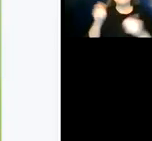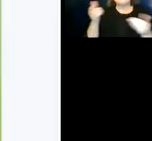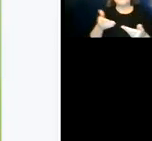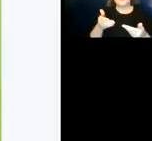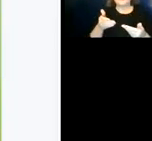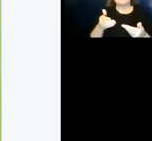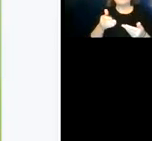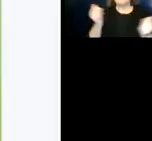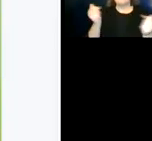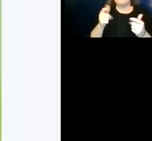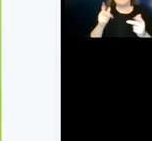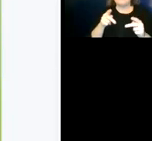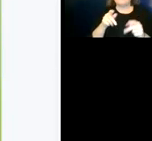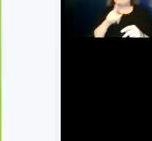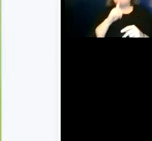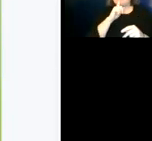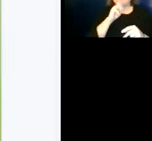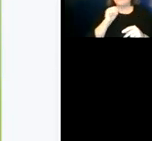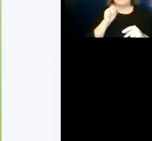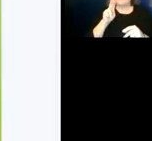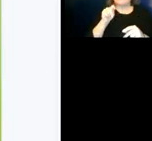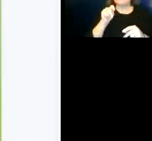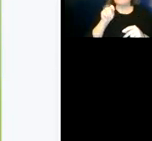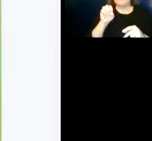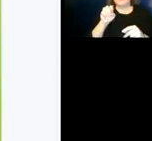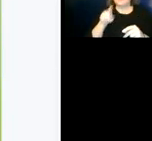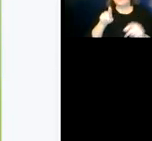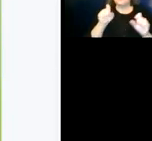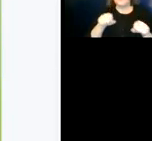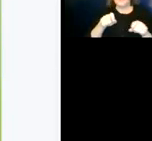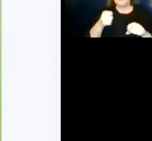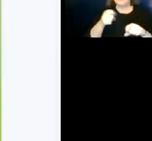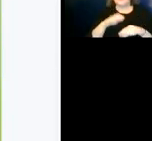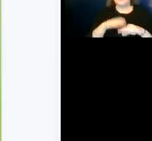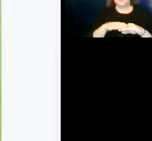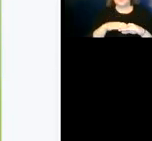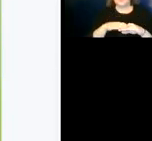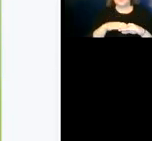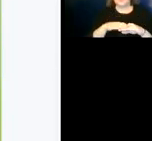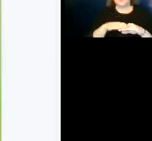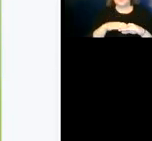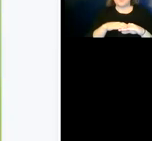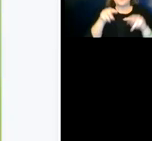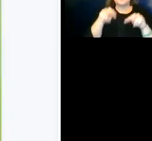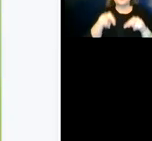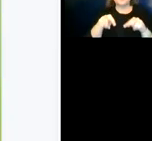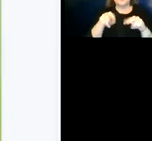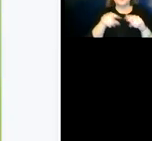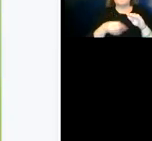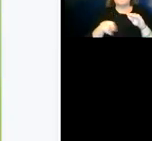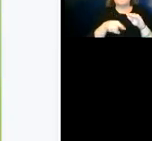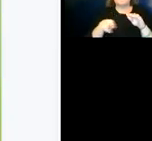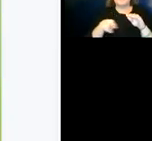muted, and you do have the option to turn on closed captions by looking at the bottom of your screen and selecting